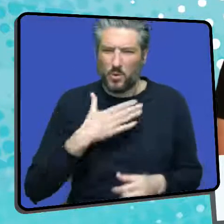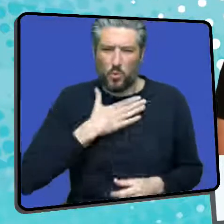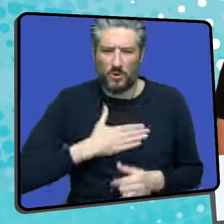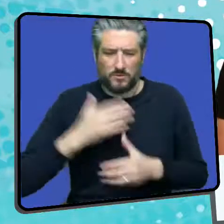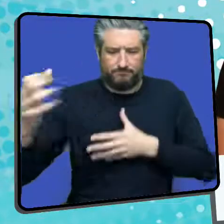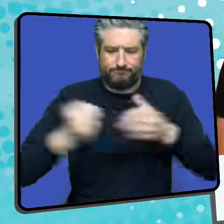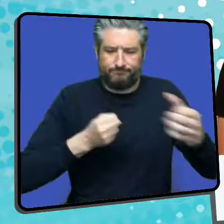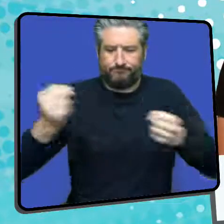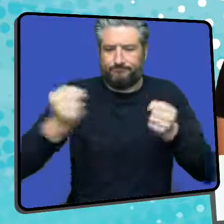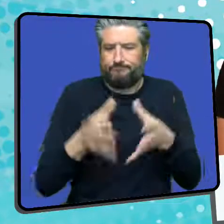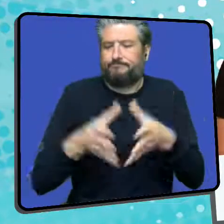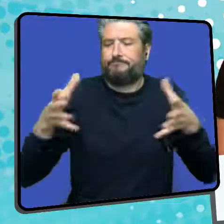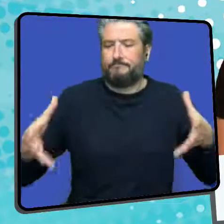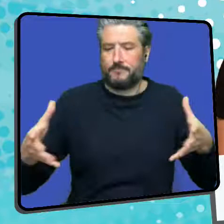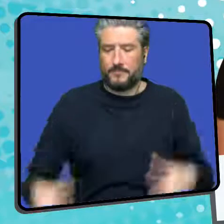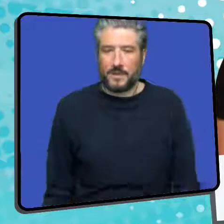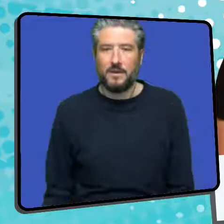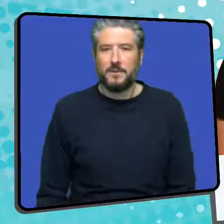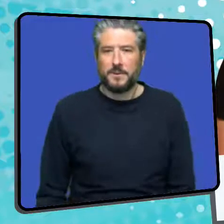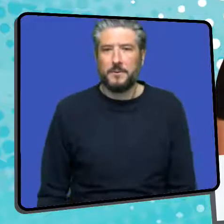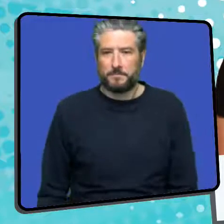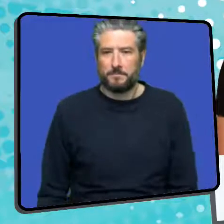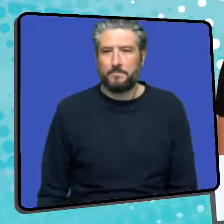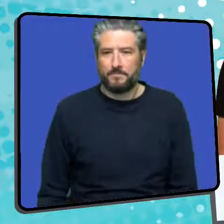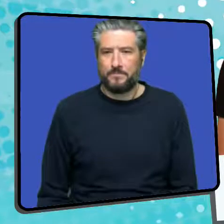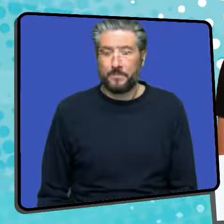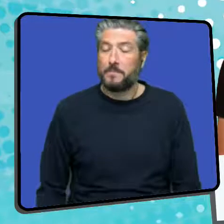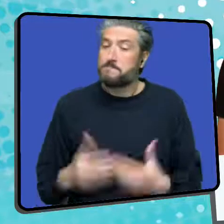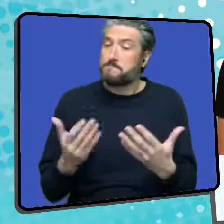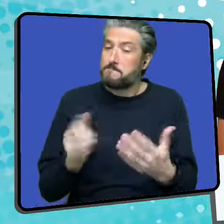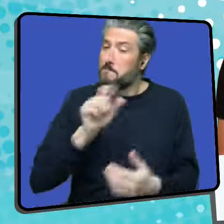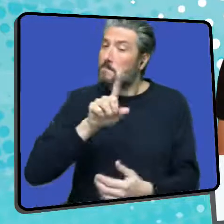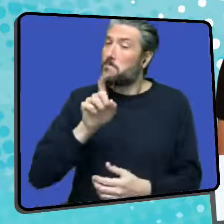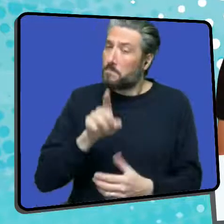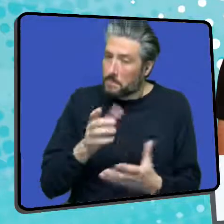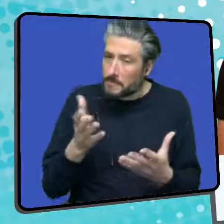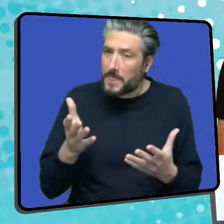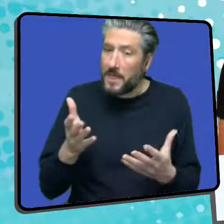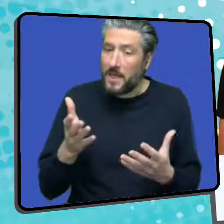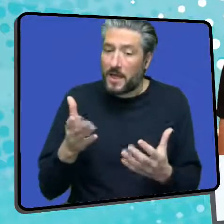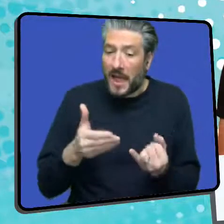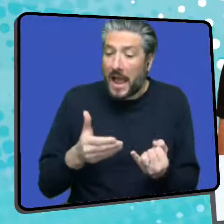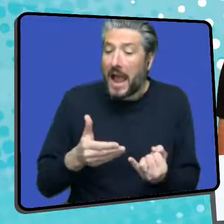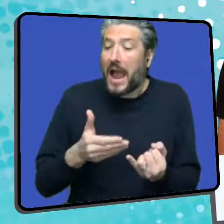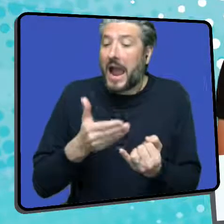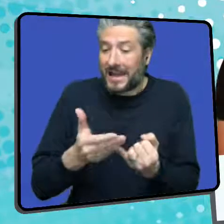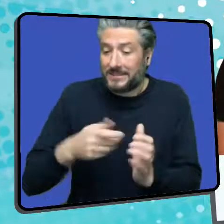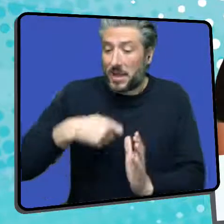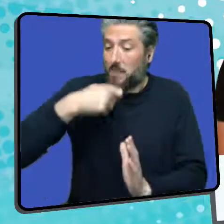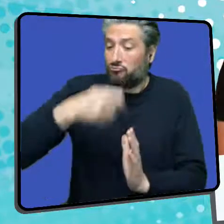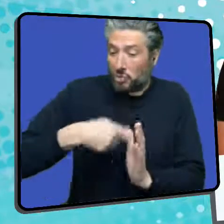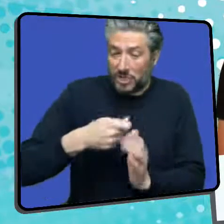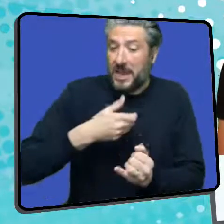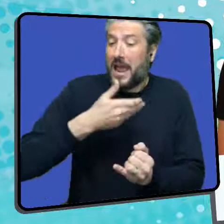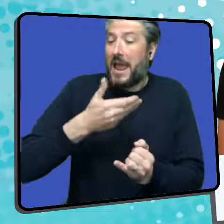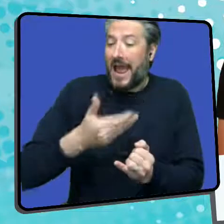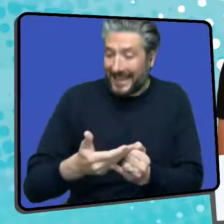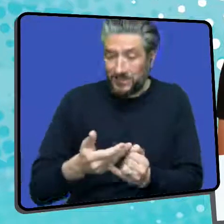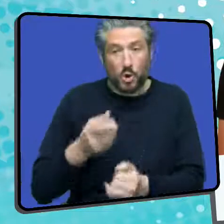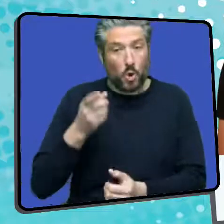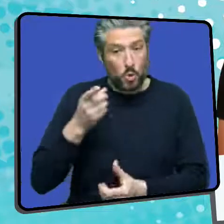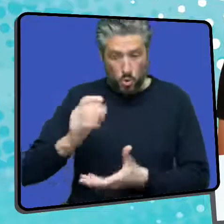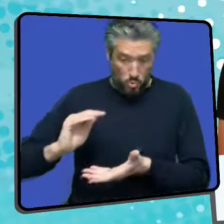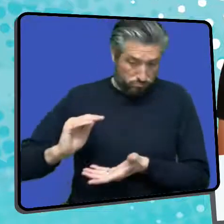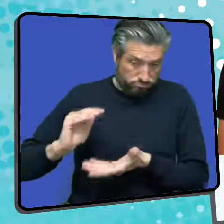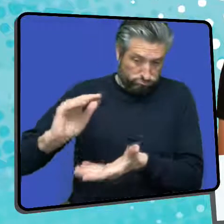end result of your project is delivering the API. Yeah, so there's actually 2